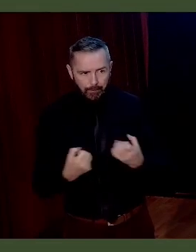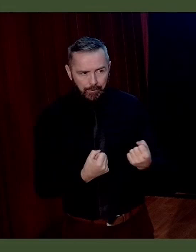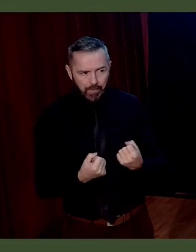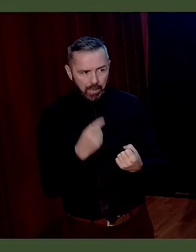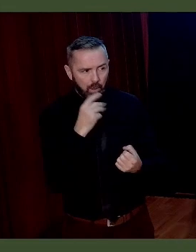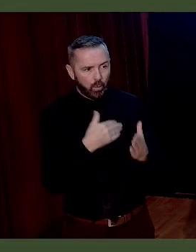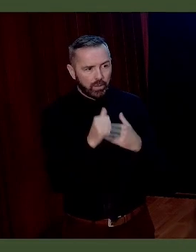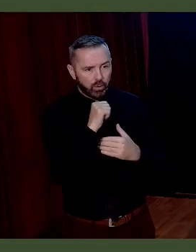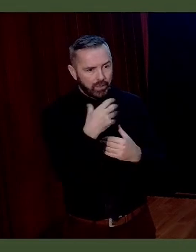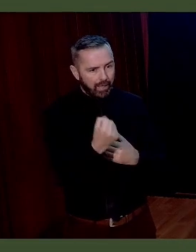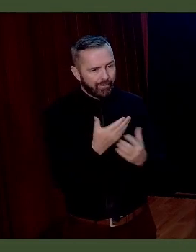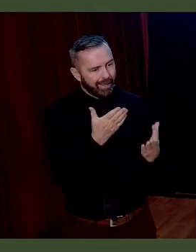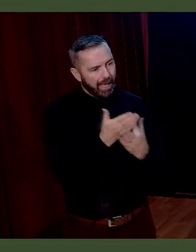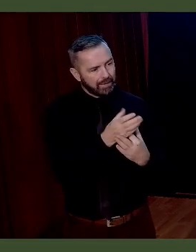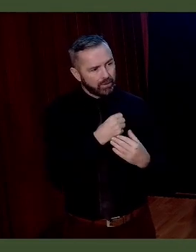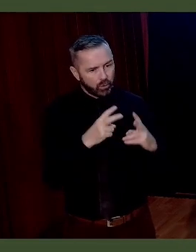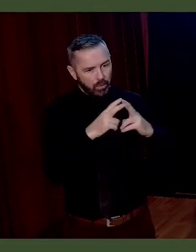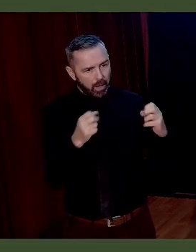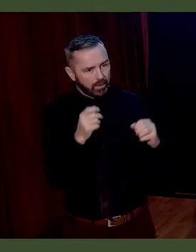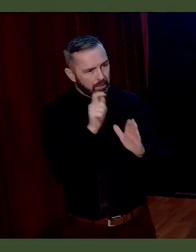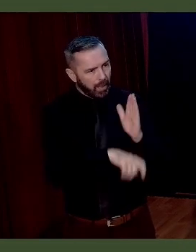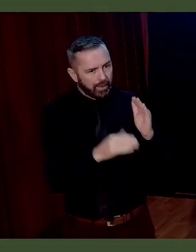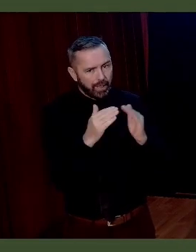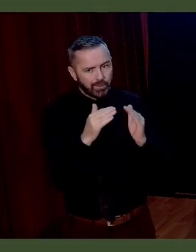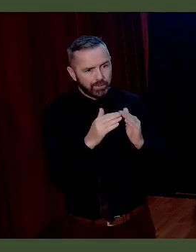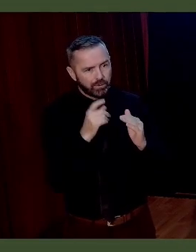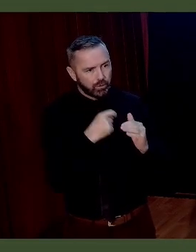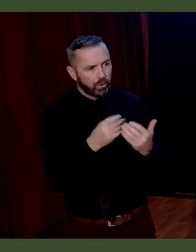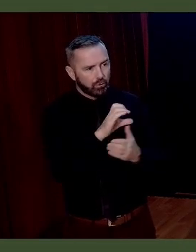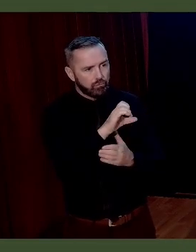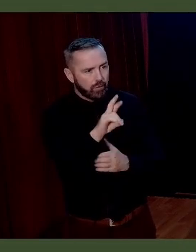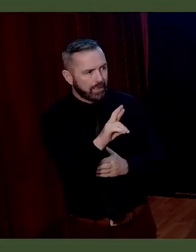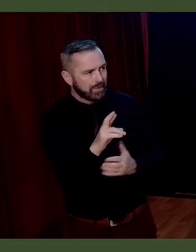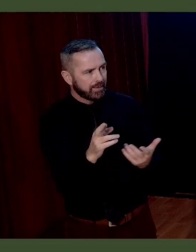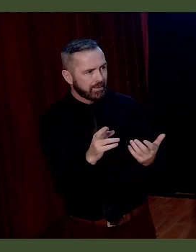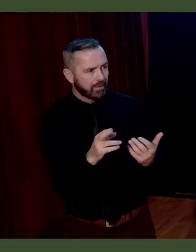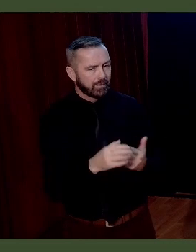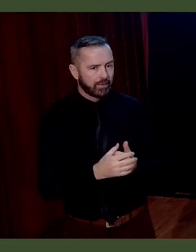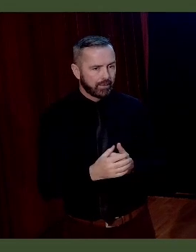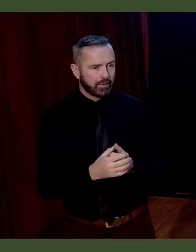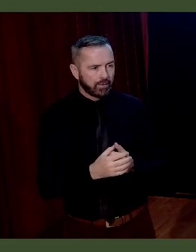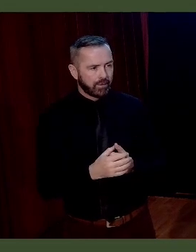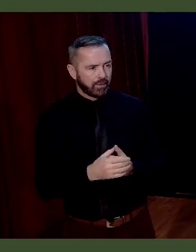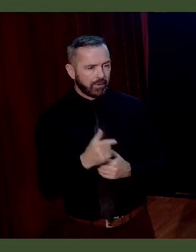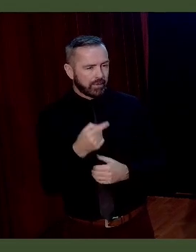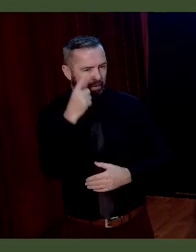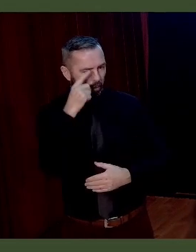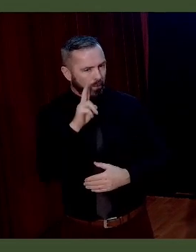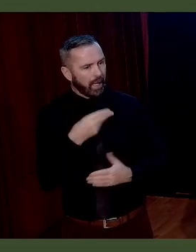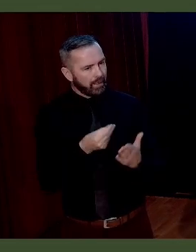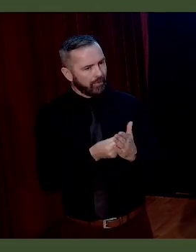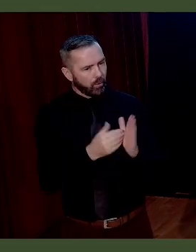have is that they didn't have access to the market. They didn't have access to credit. And it was reckoned that they